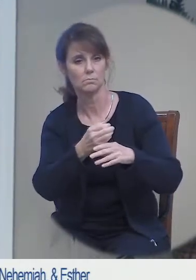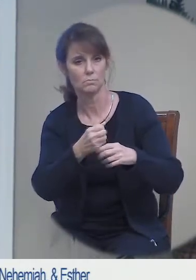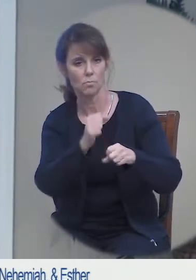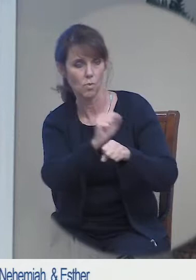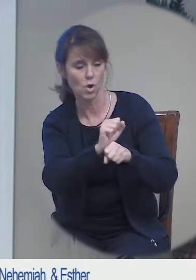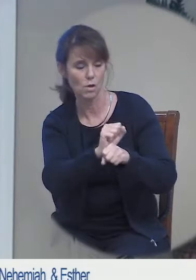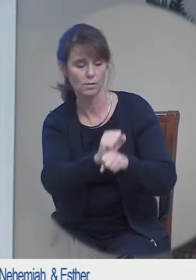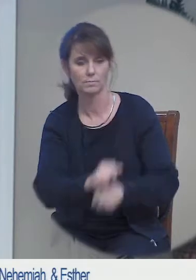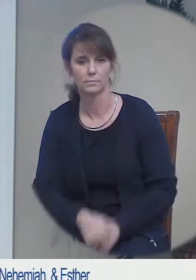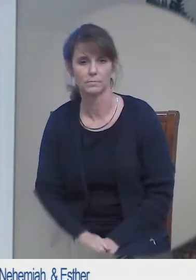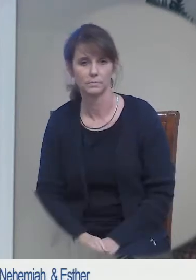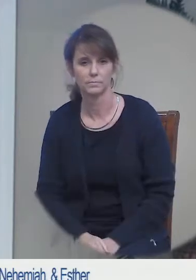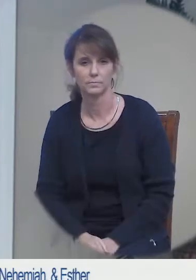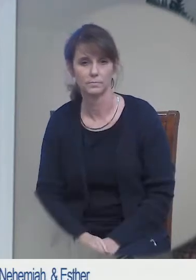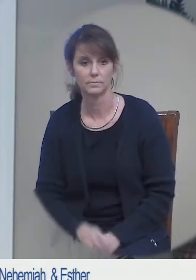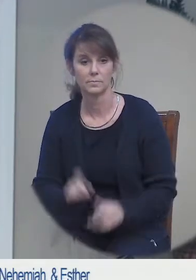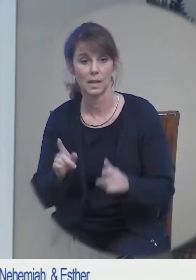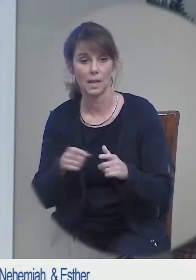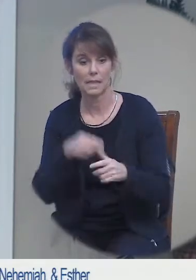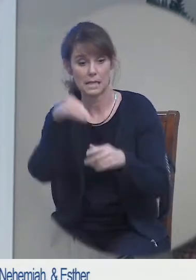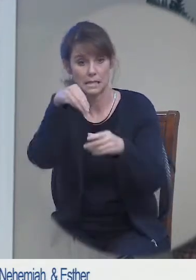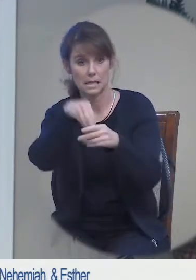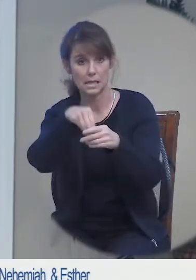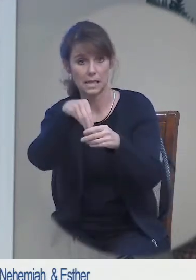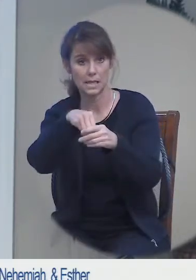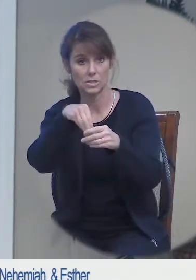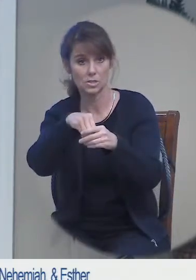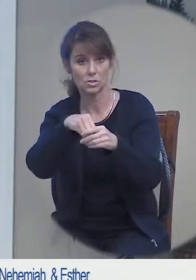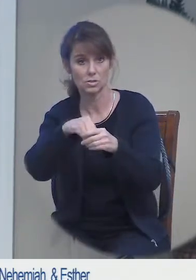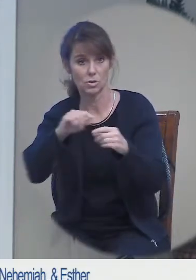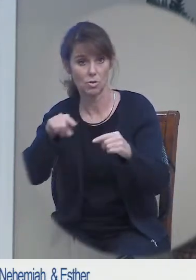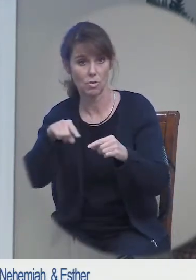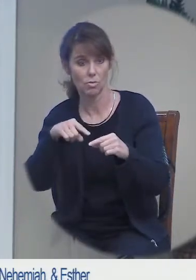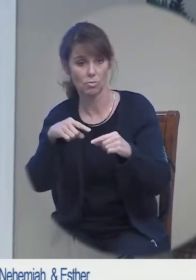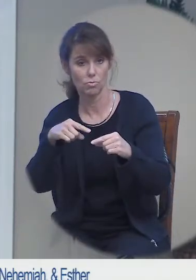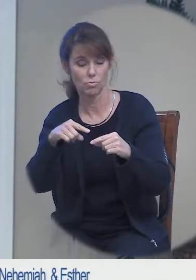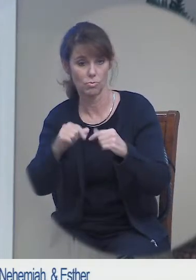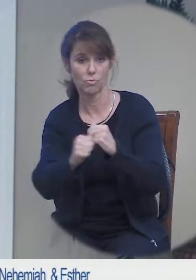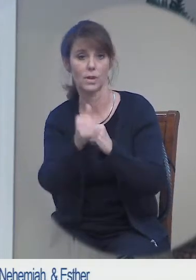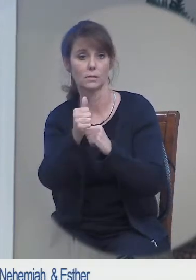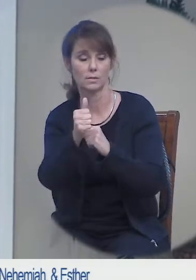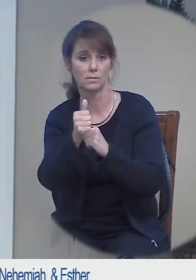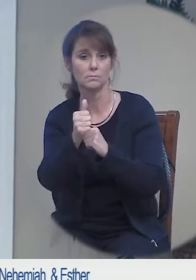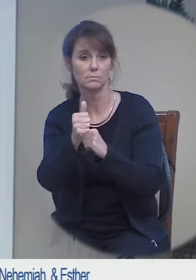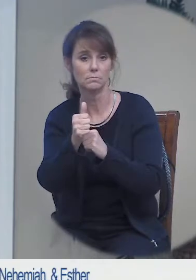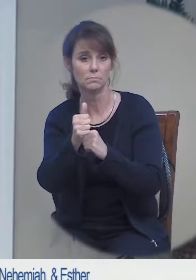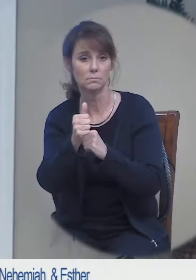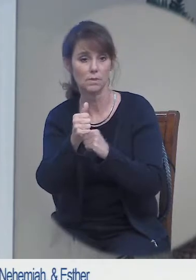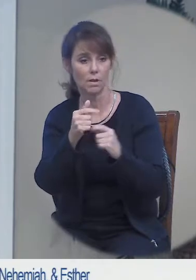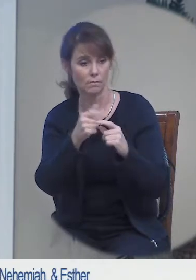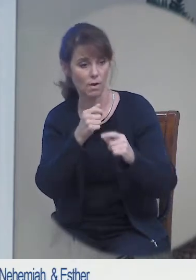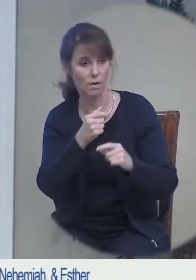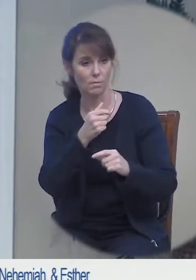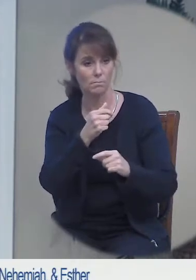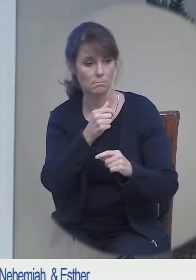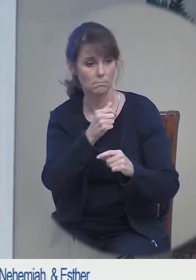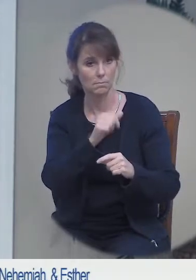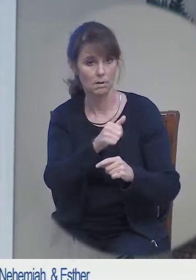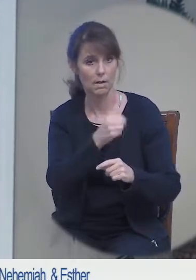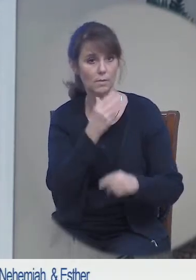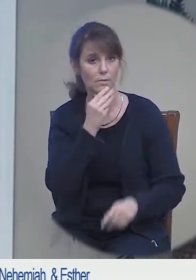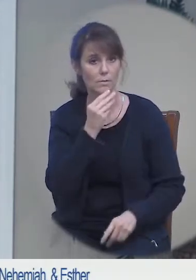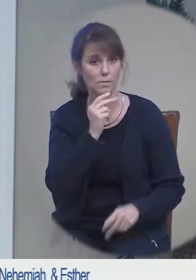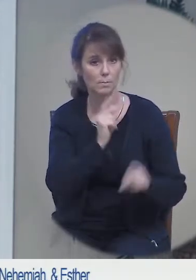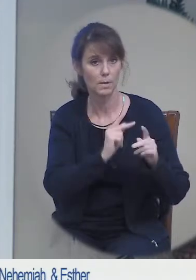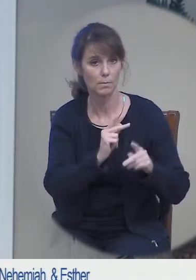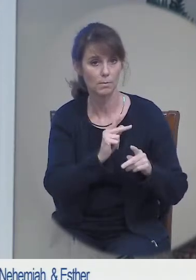more internal threats. And those threats are really posed by their own kind, their own people, the rulers